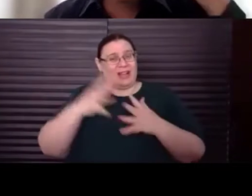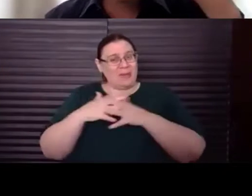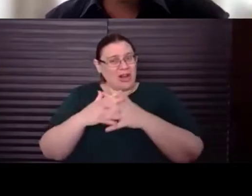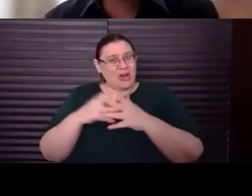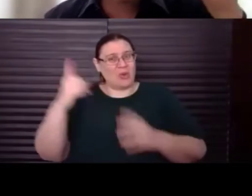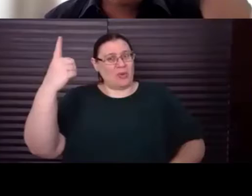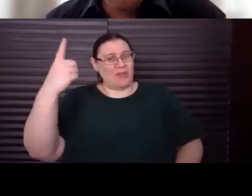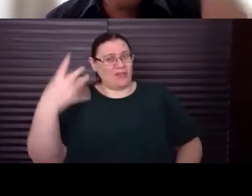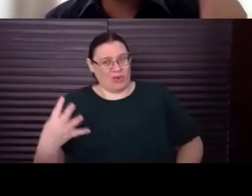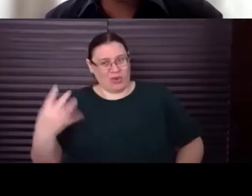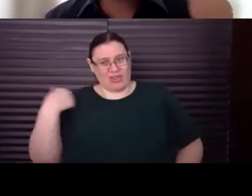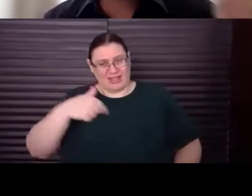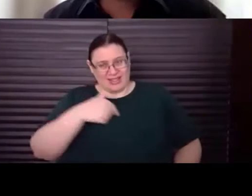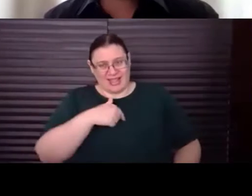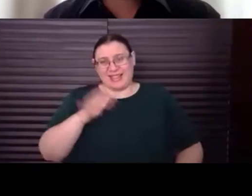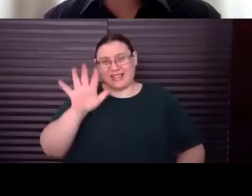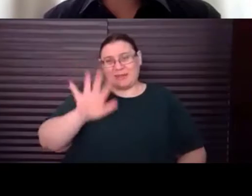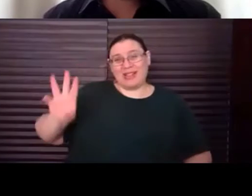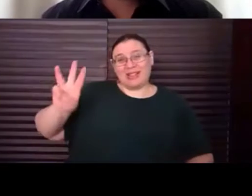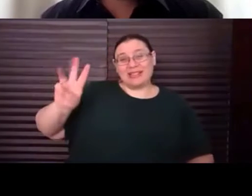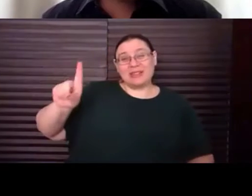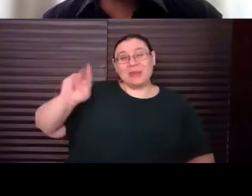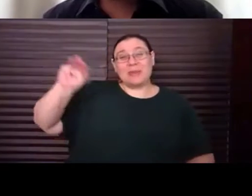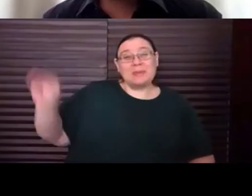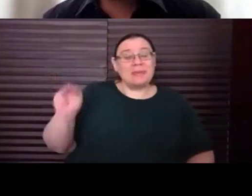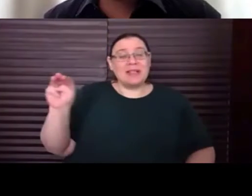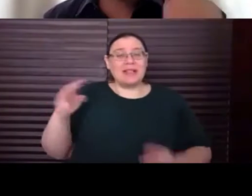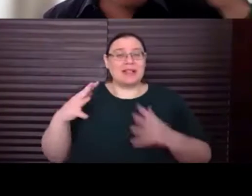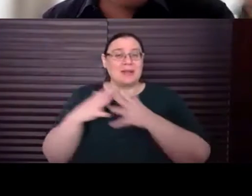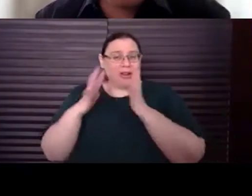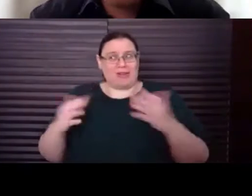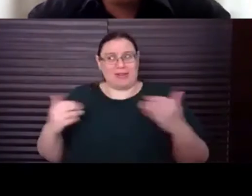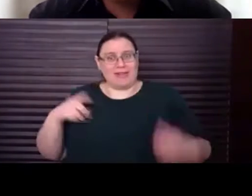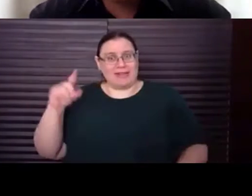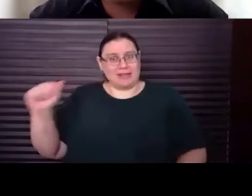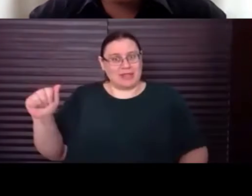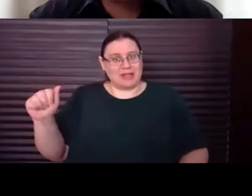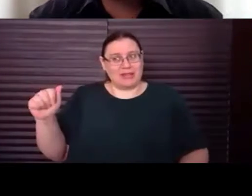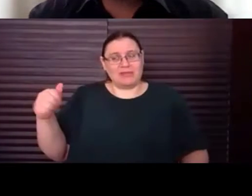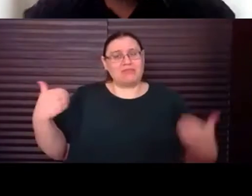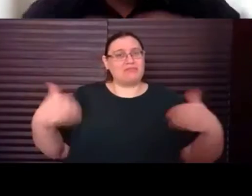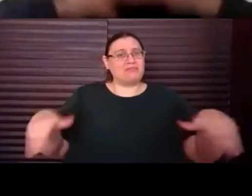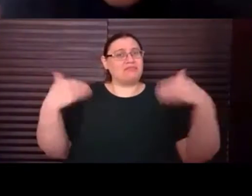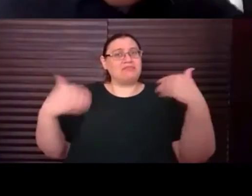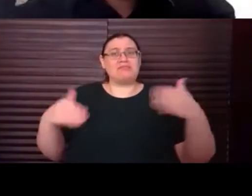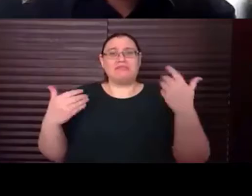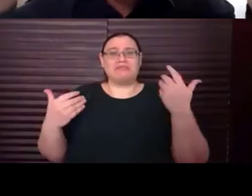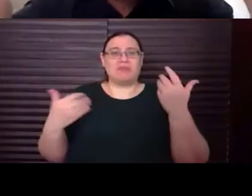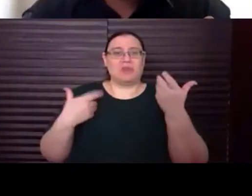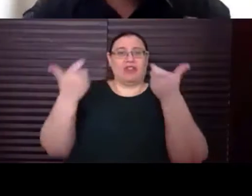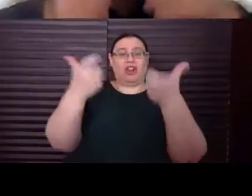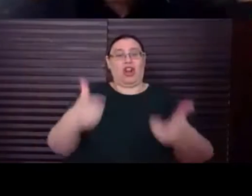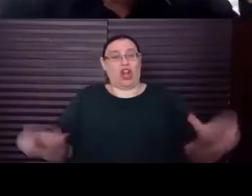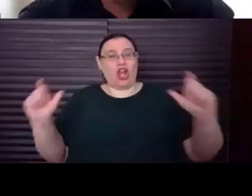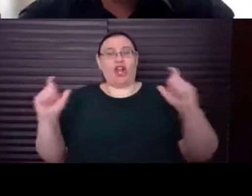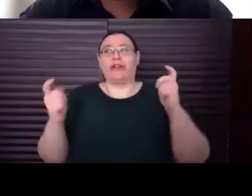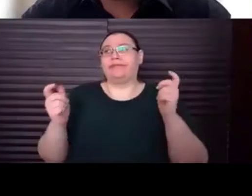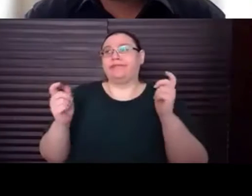roughly 61 million Americans. Yet, even though we're the most largest, I